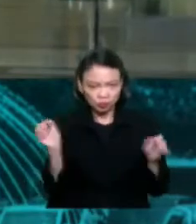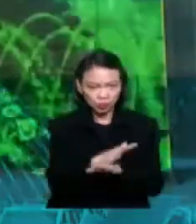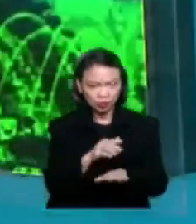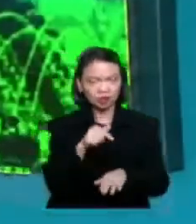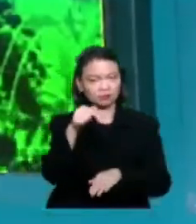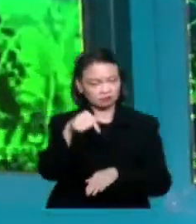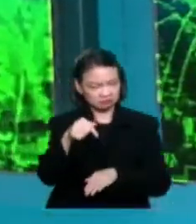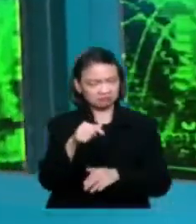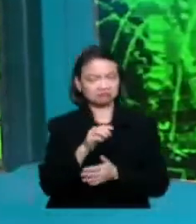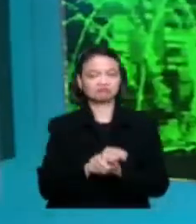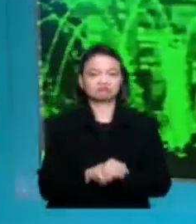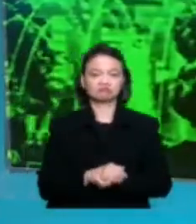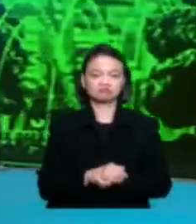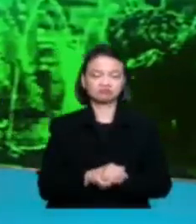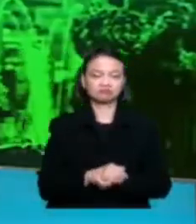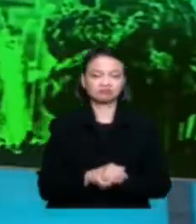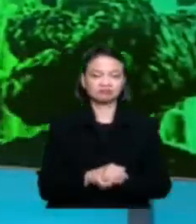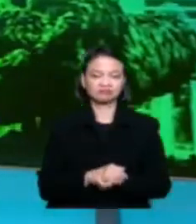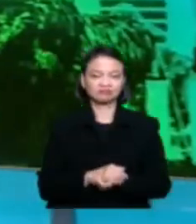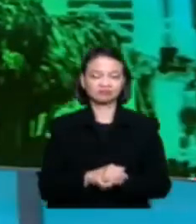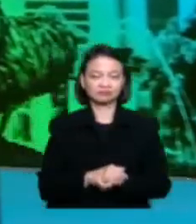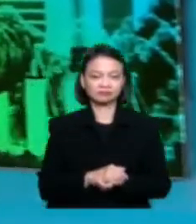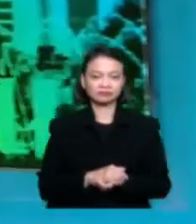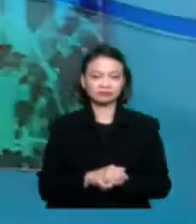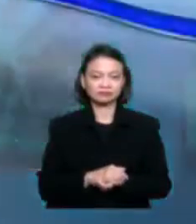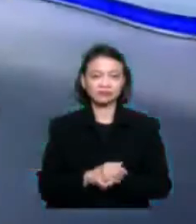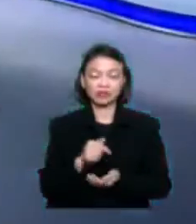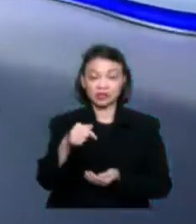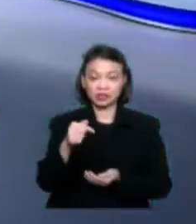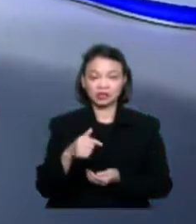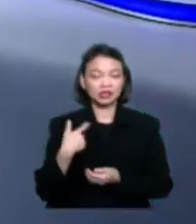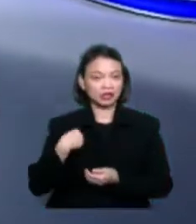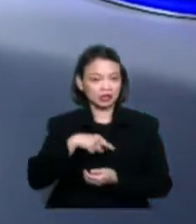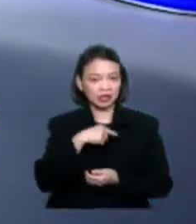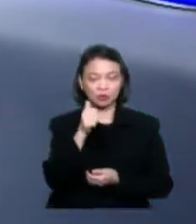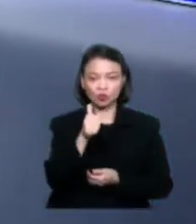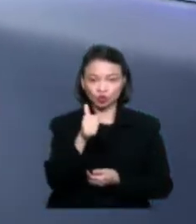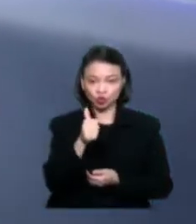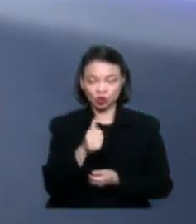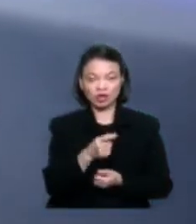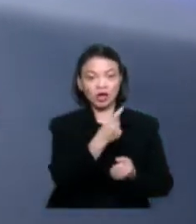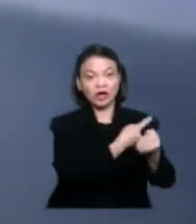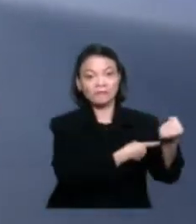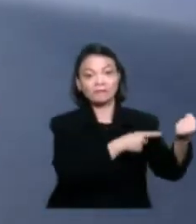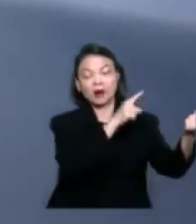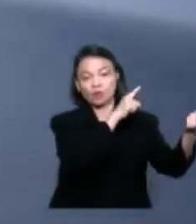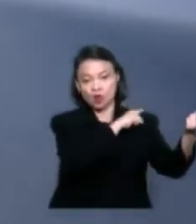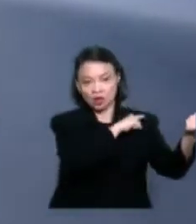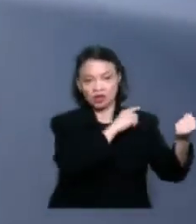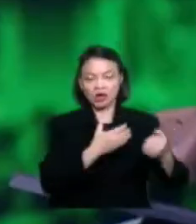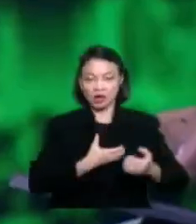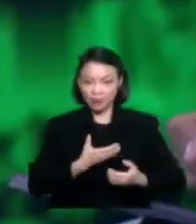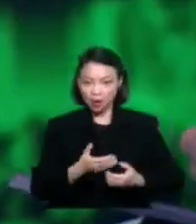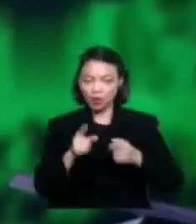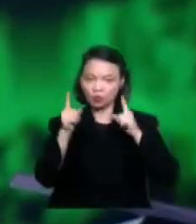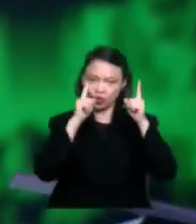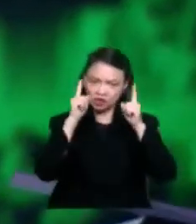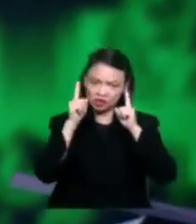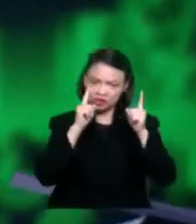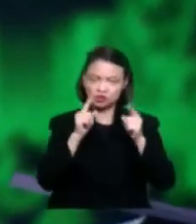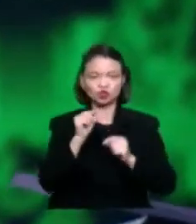a good political will and also collaboration from all stakeholders to implement the urban health in